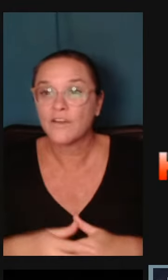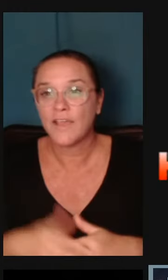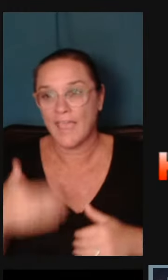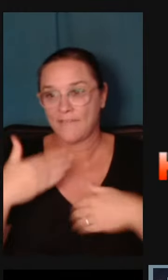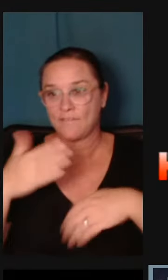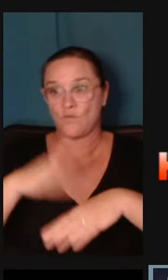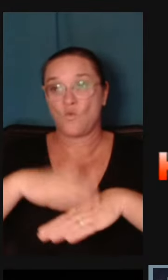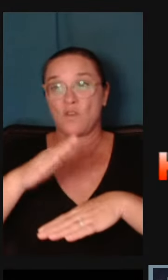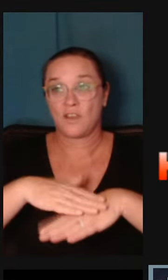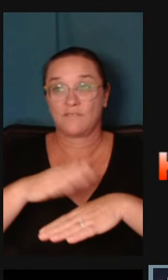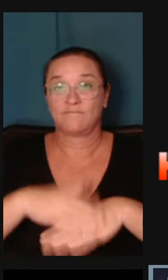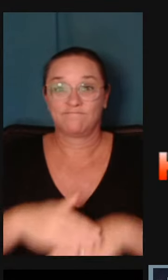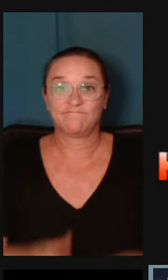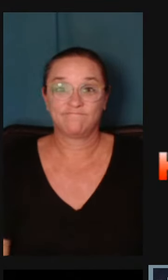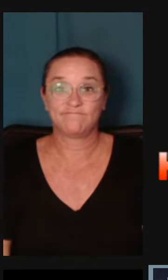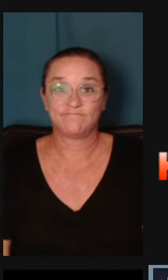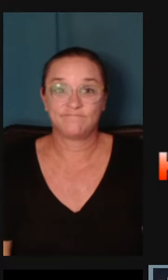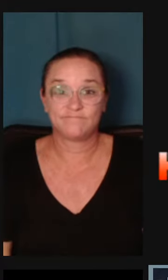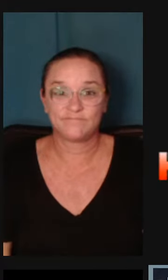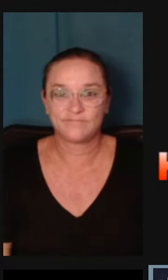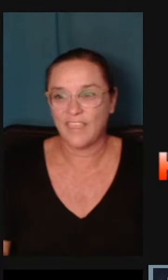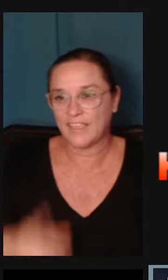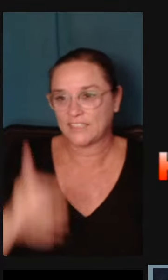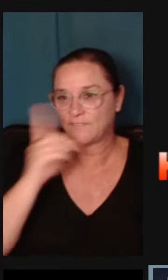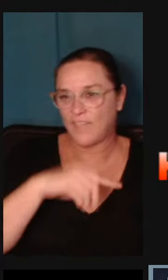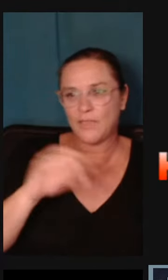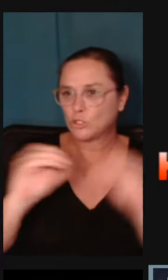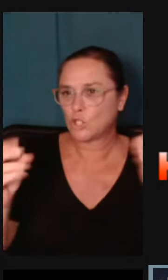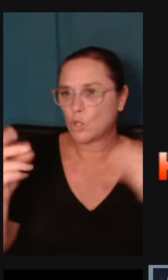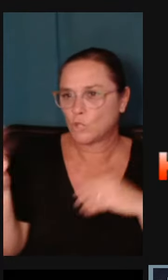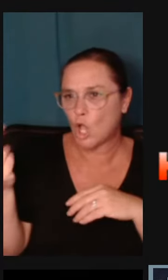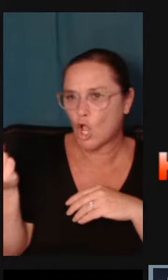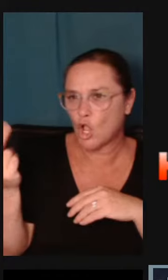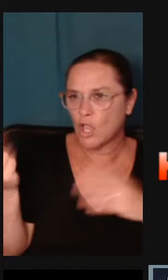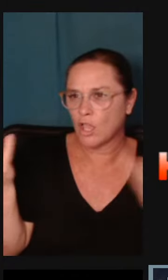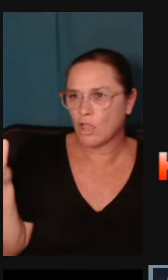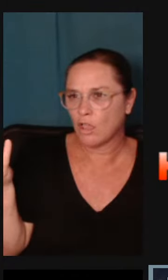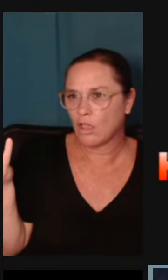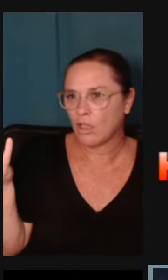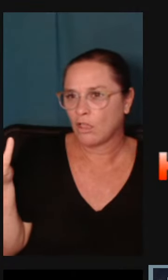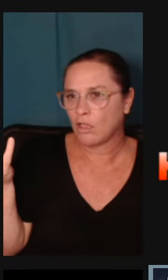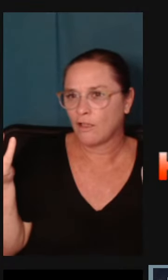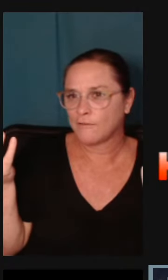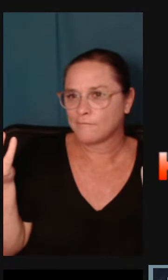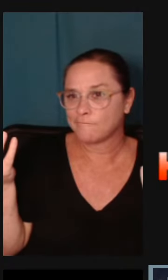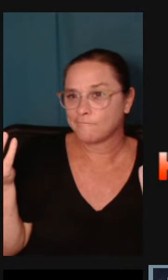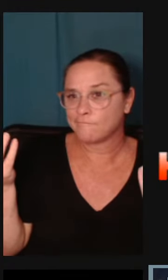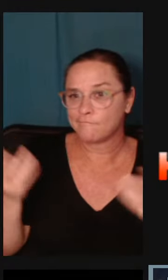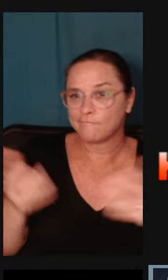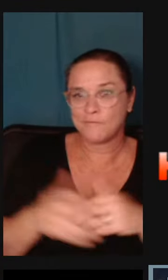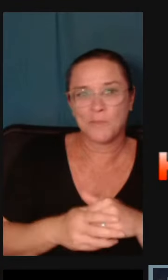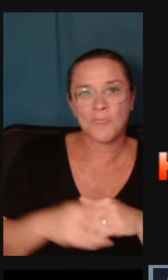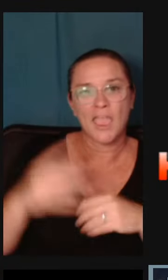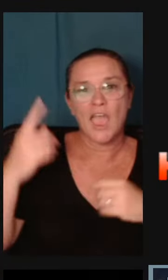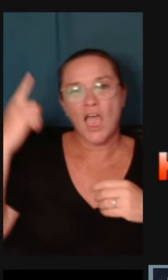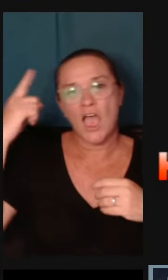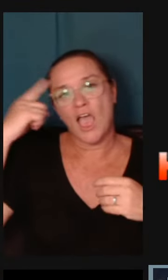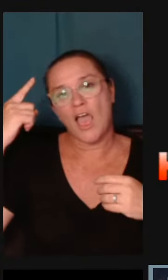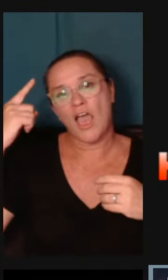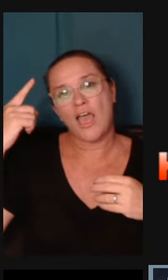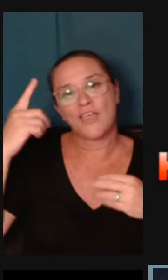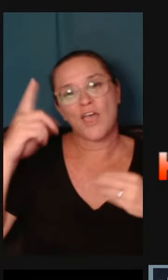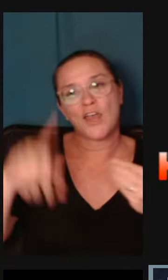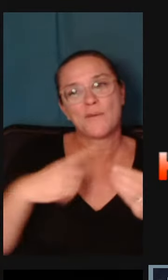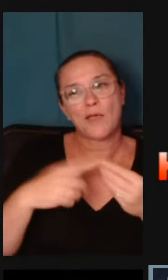fake. There's fake. No dogs in this one. No dogs in this one. No. I thought about trying to sneak this one past